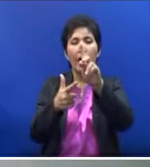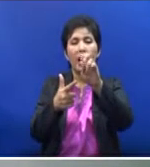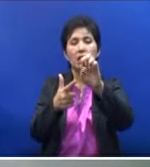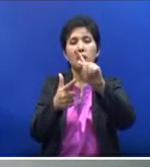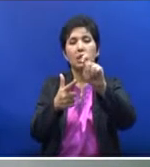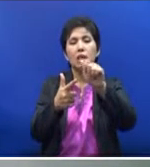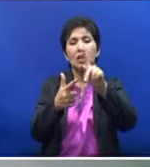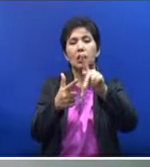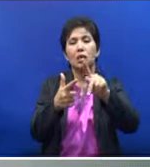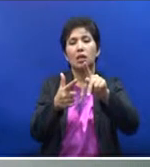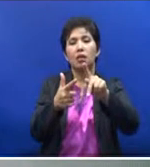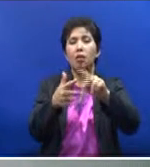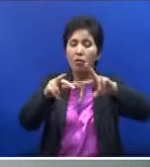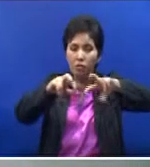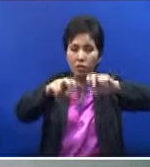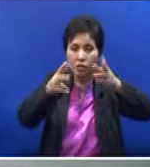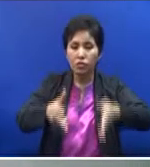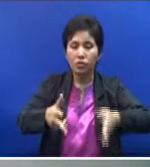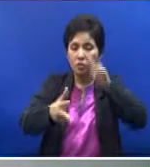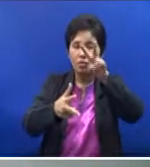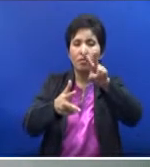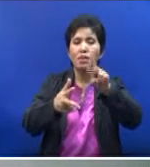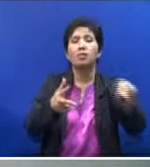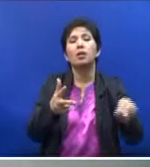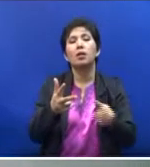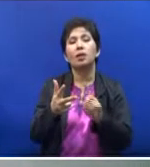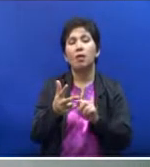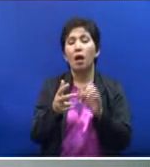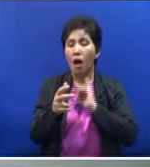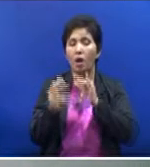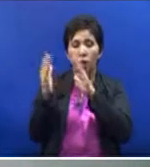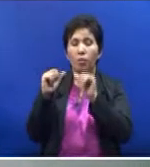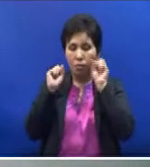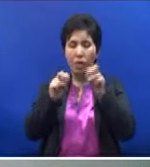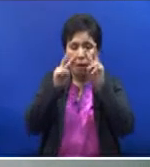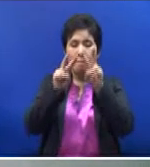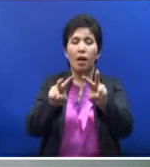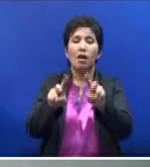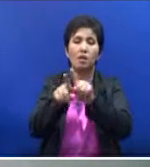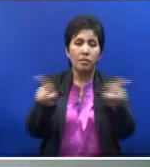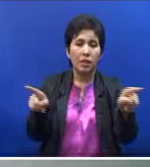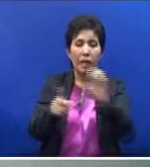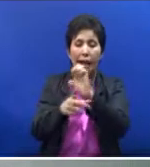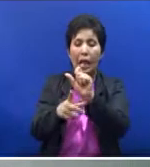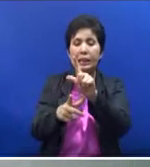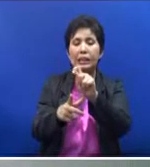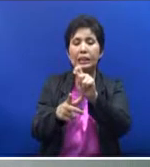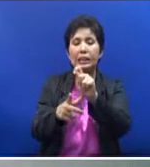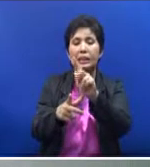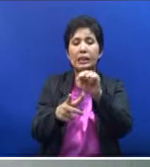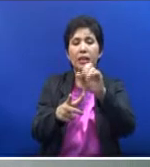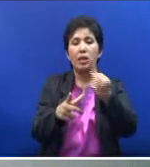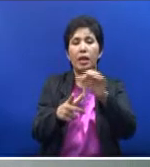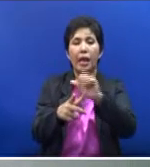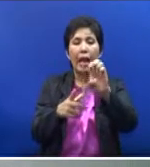perspective focus on the researcher's viewpoint. Okay, I hope you can see the difference between emic